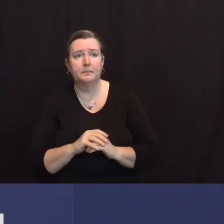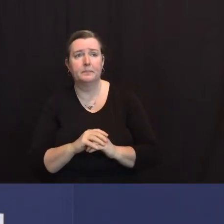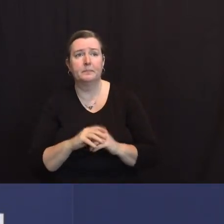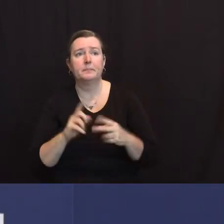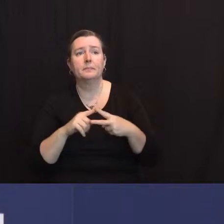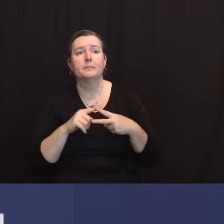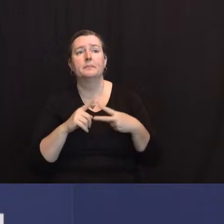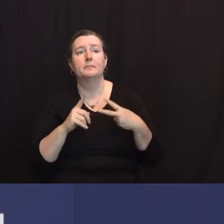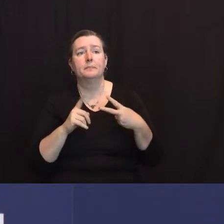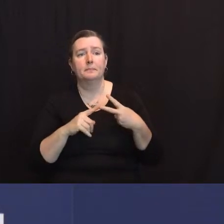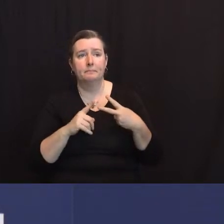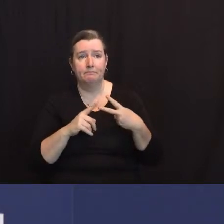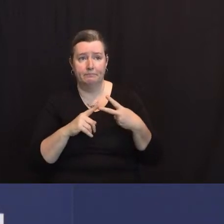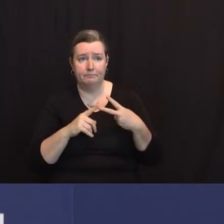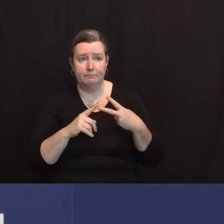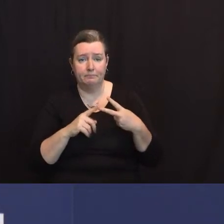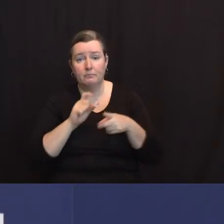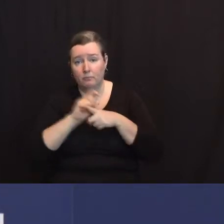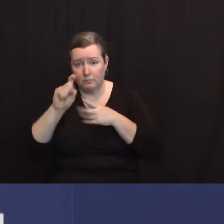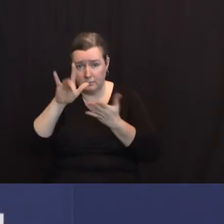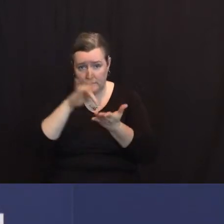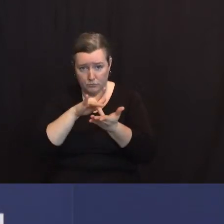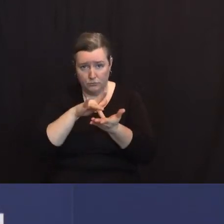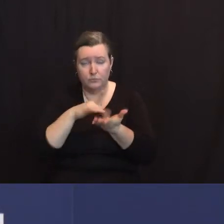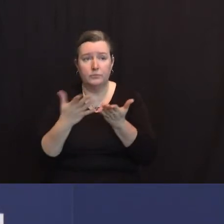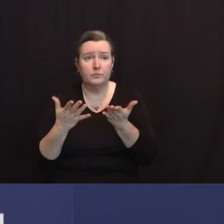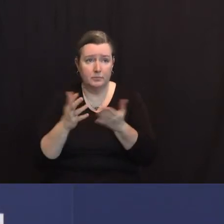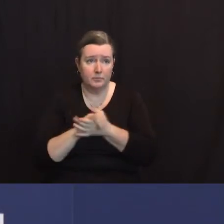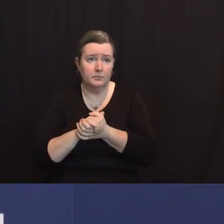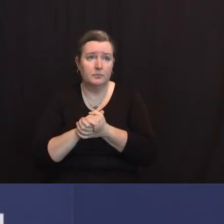On the call center, right now we have a